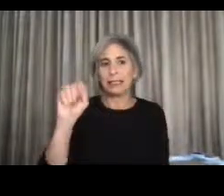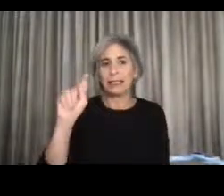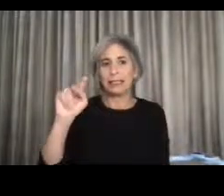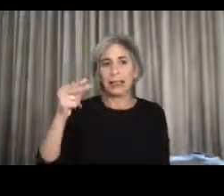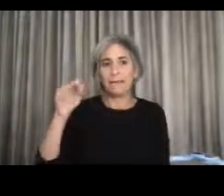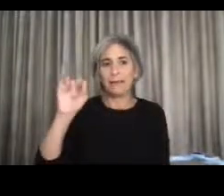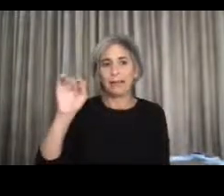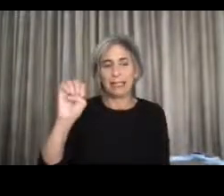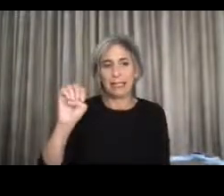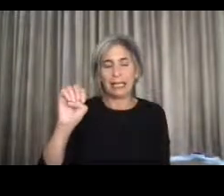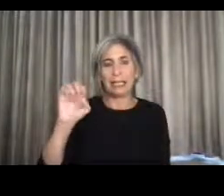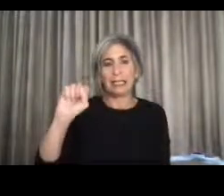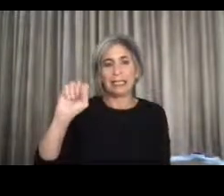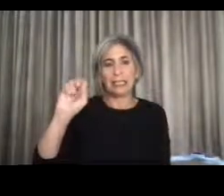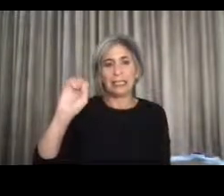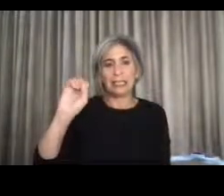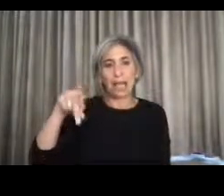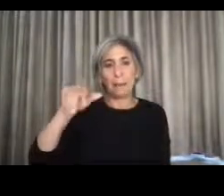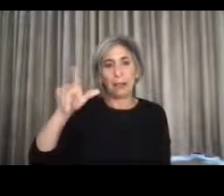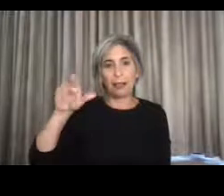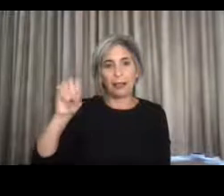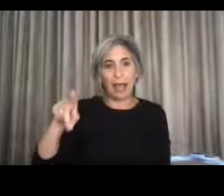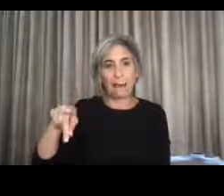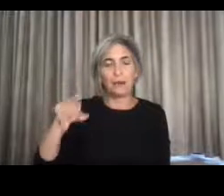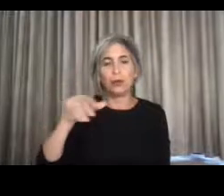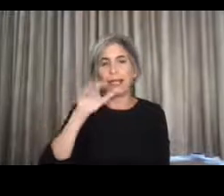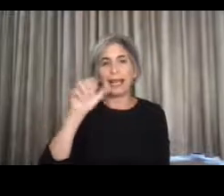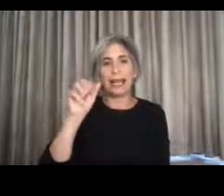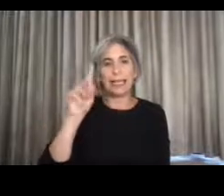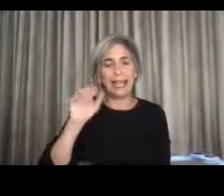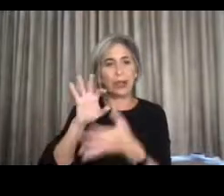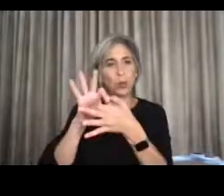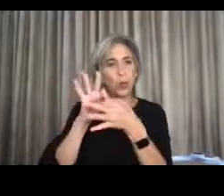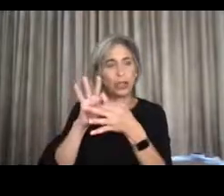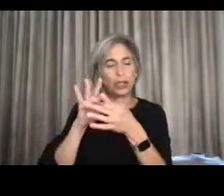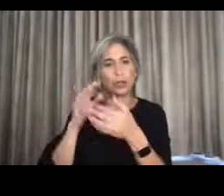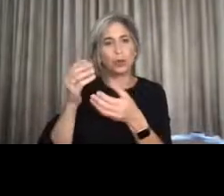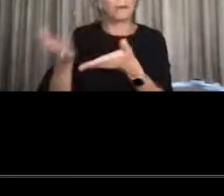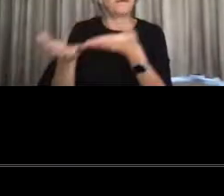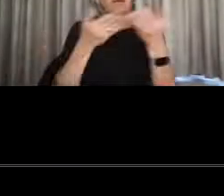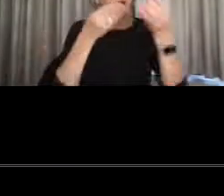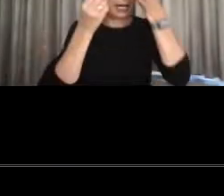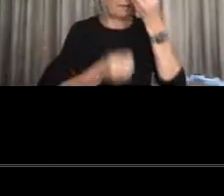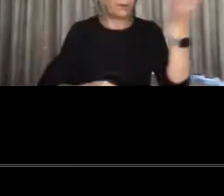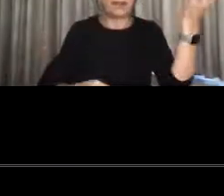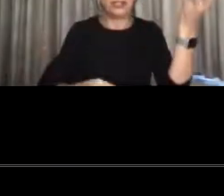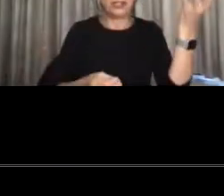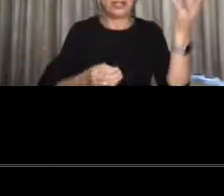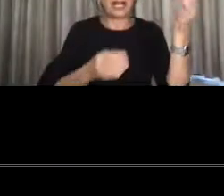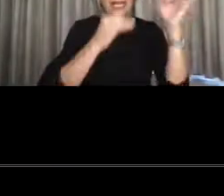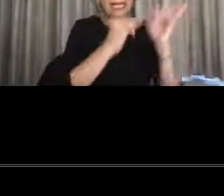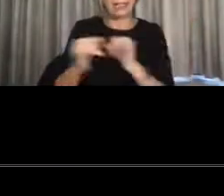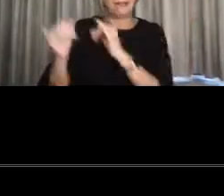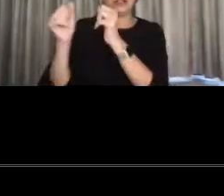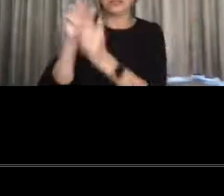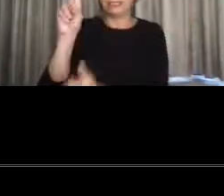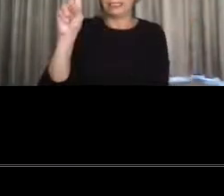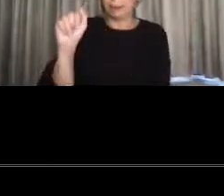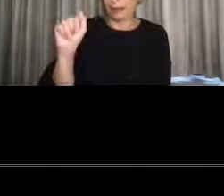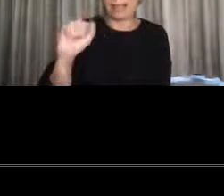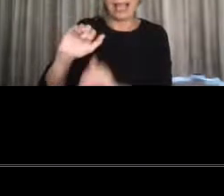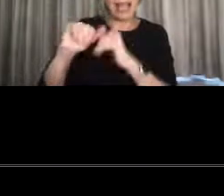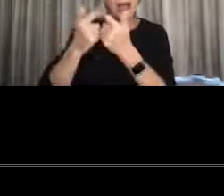the ADA Title II coordinator, and will give information on individuals with disabilities and